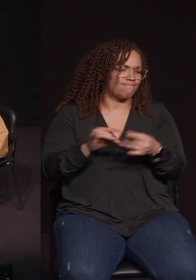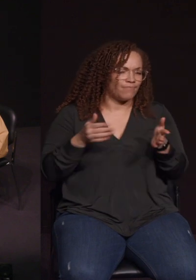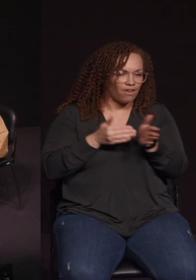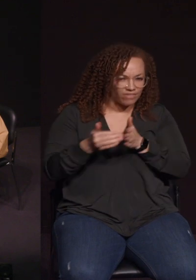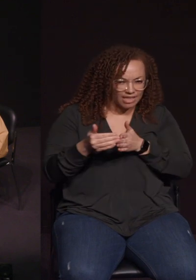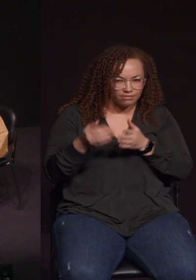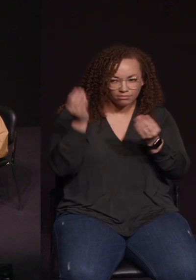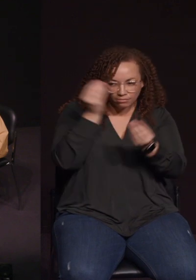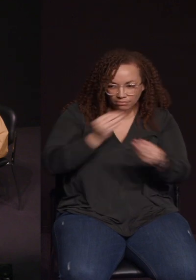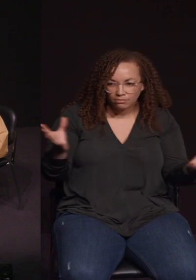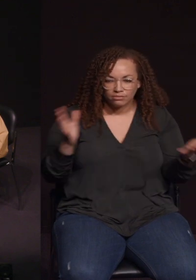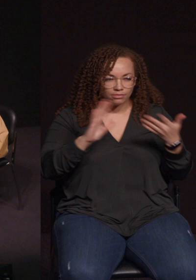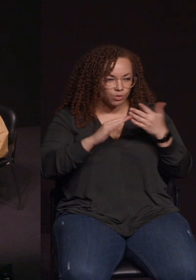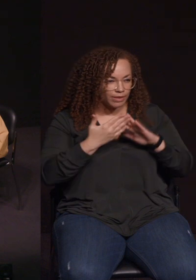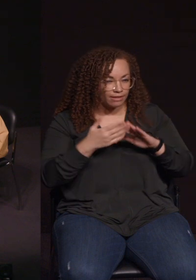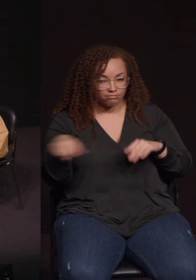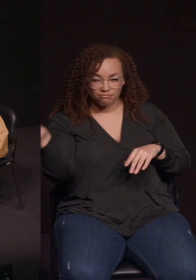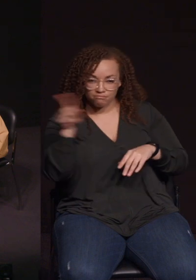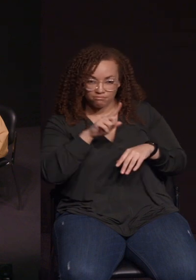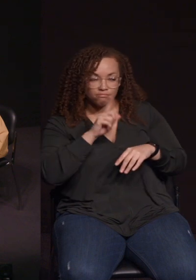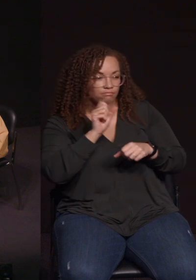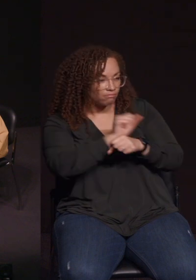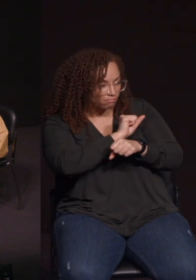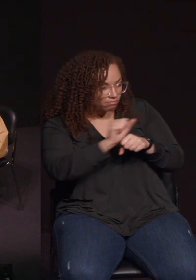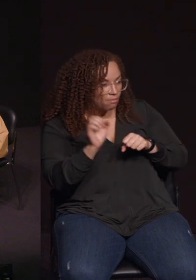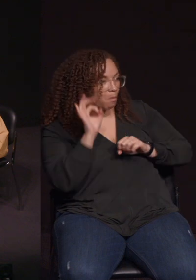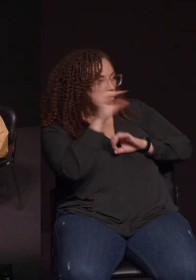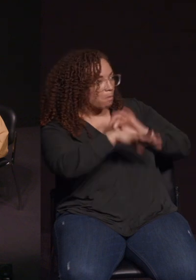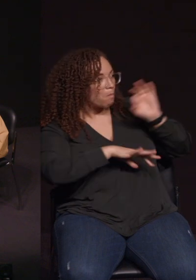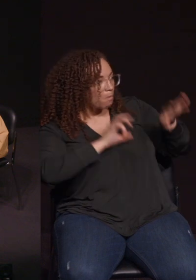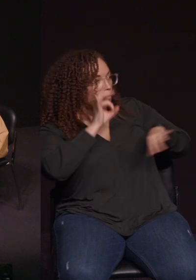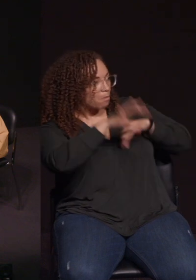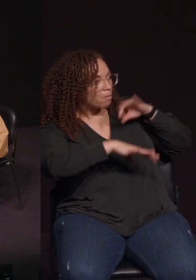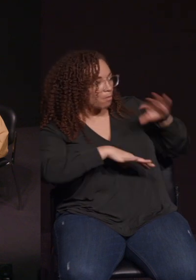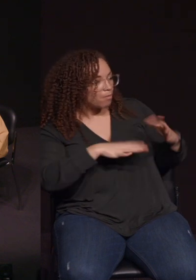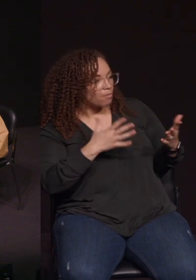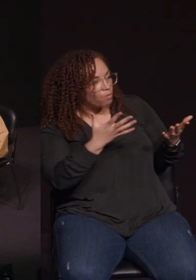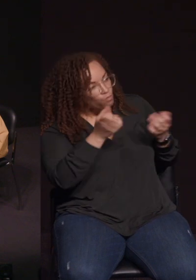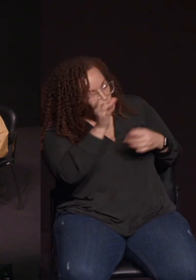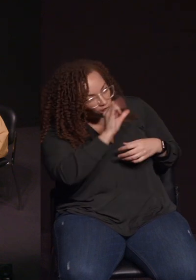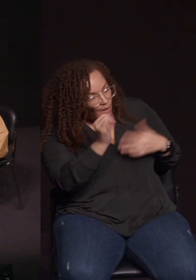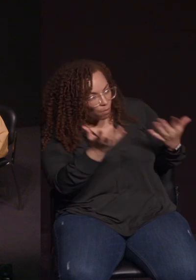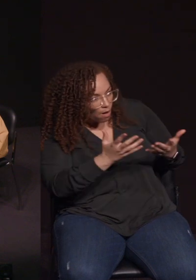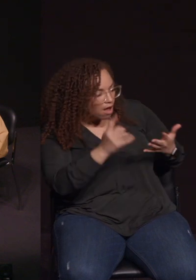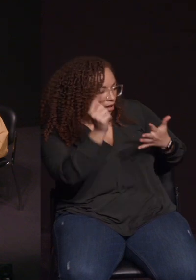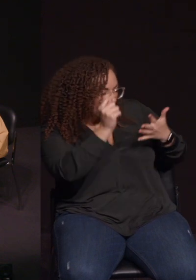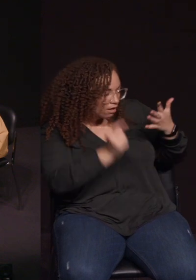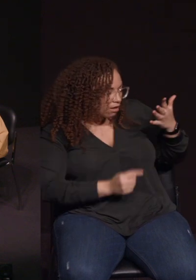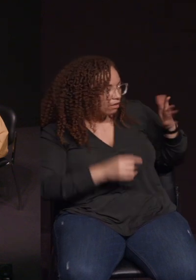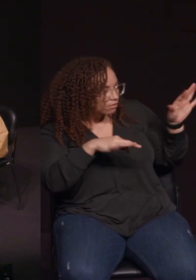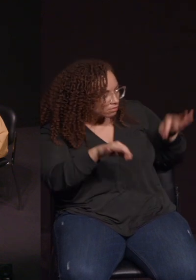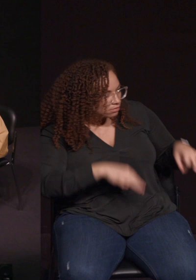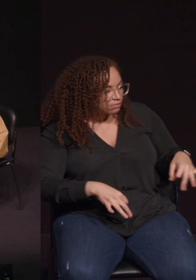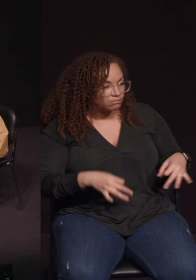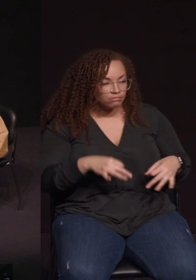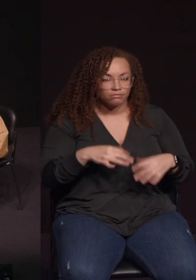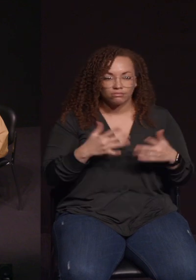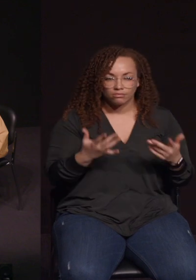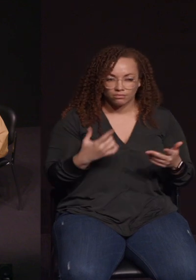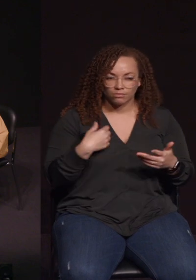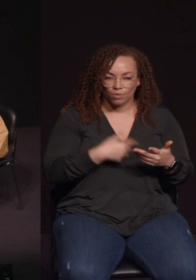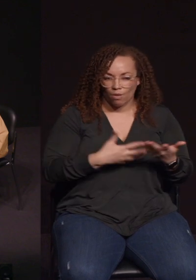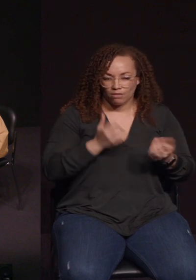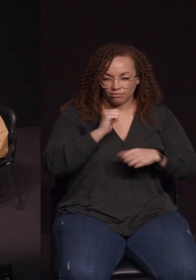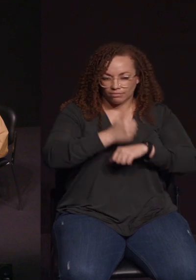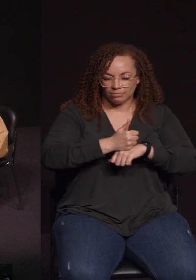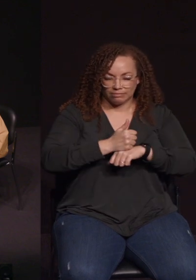actually had input on, you know, what they wanted it to look like. We just wanted it to be a safe space, a